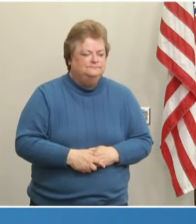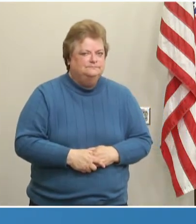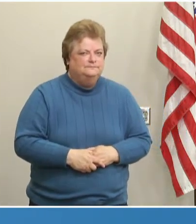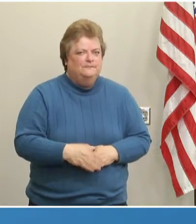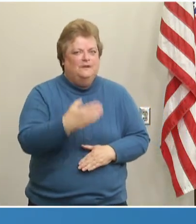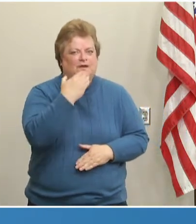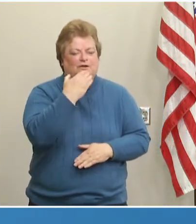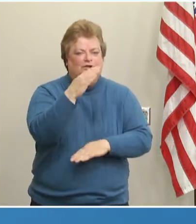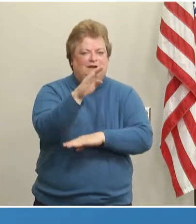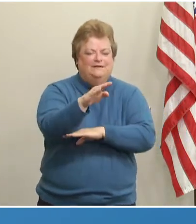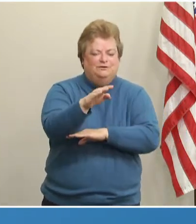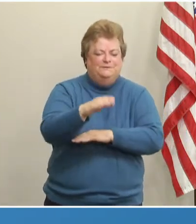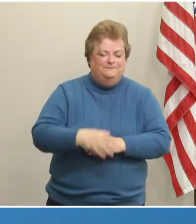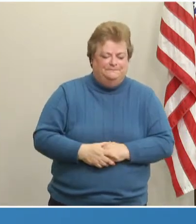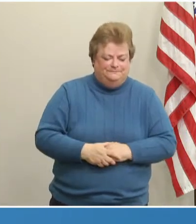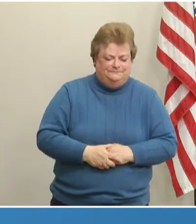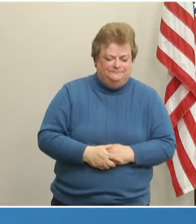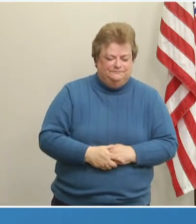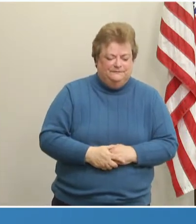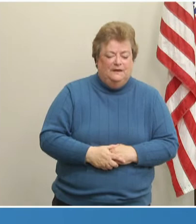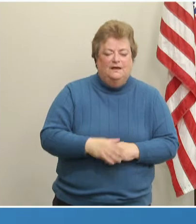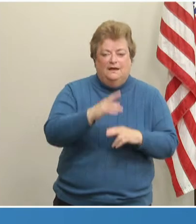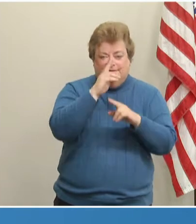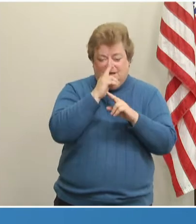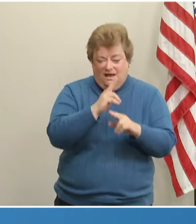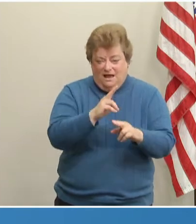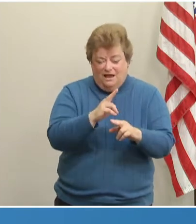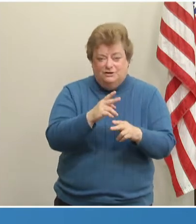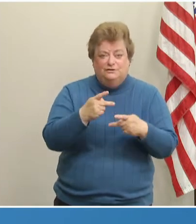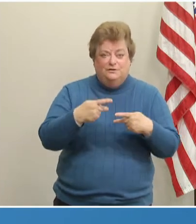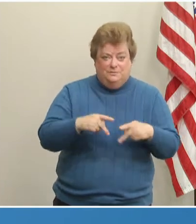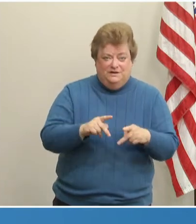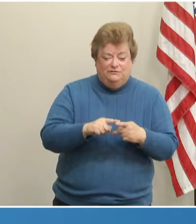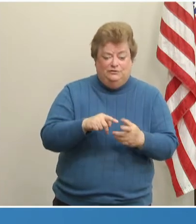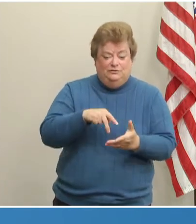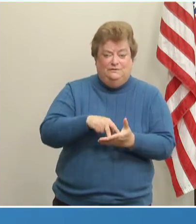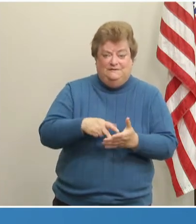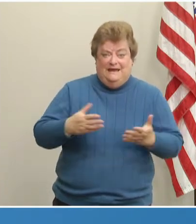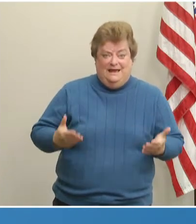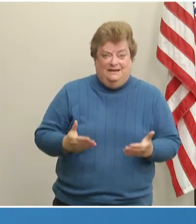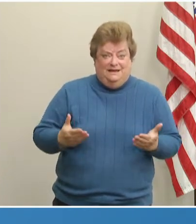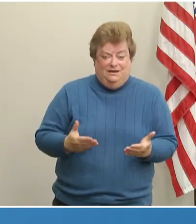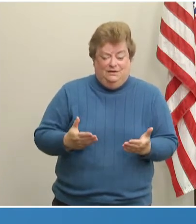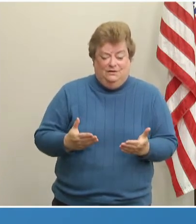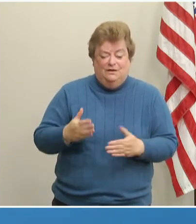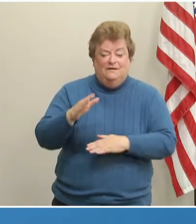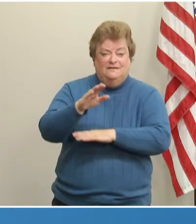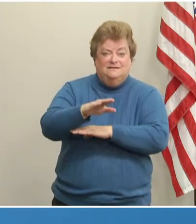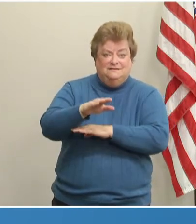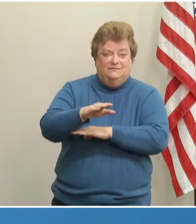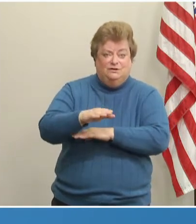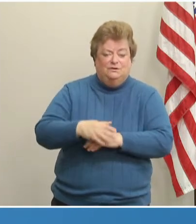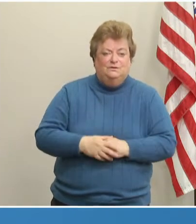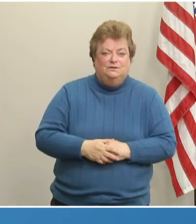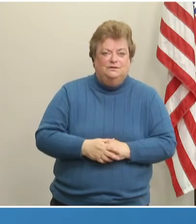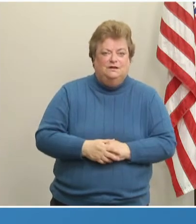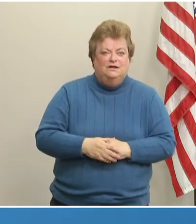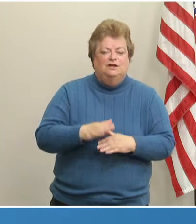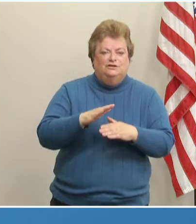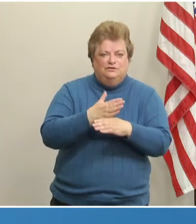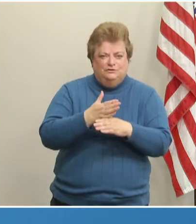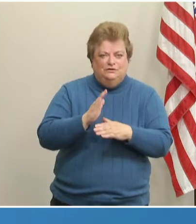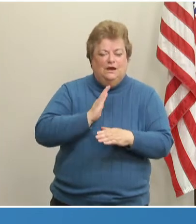Good afternoon. It is an honor and a privilege to stand before you this afternoon to share